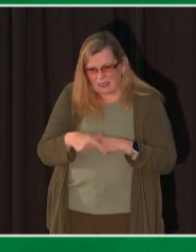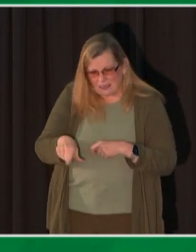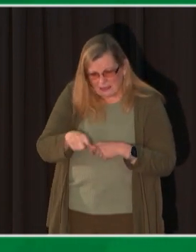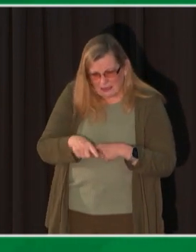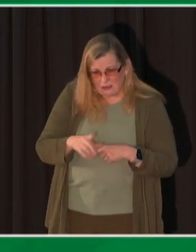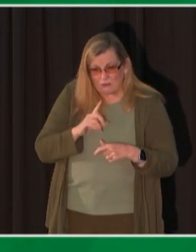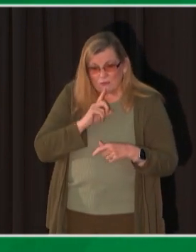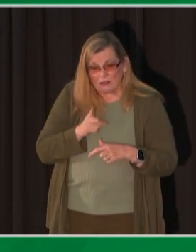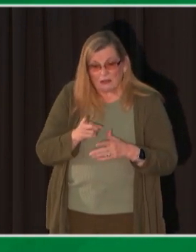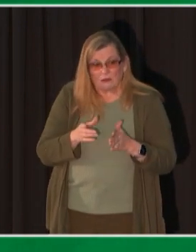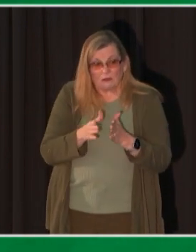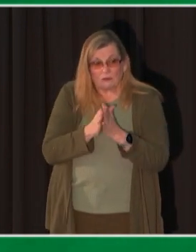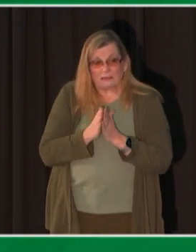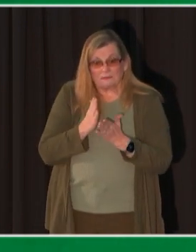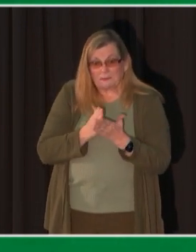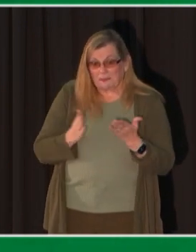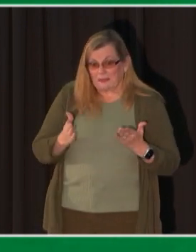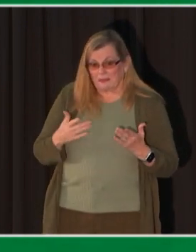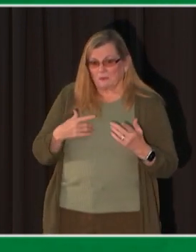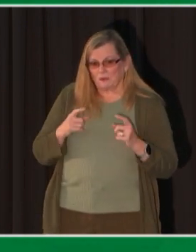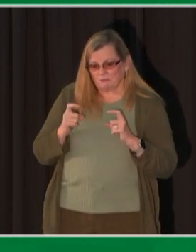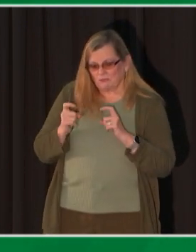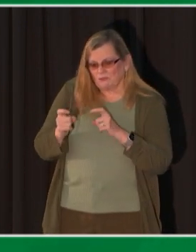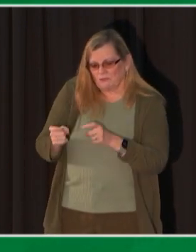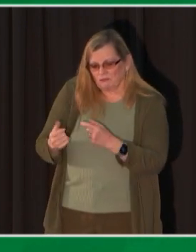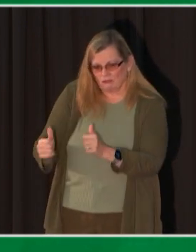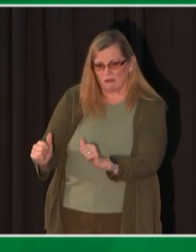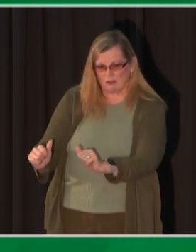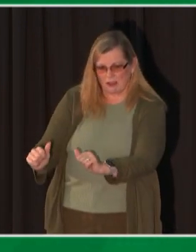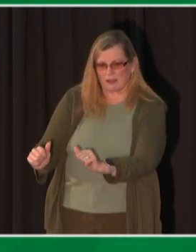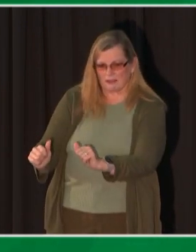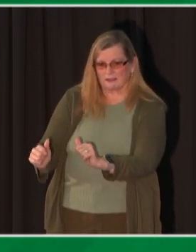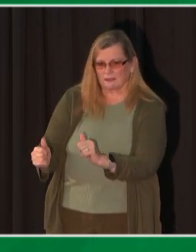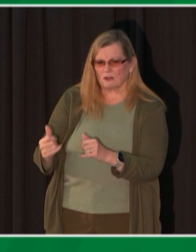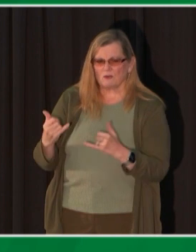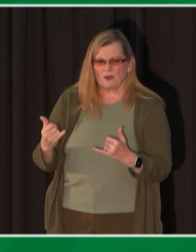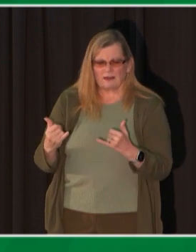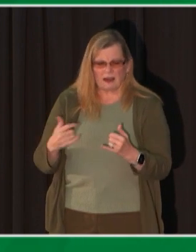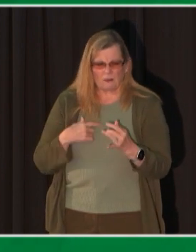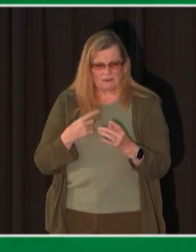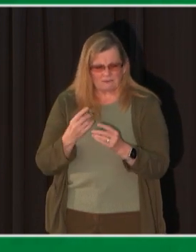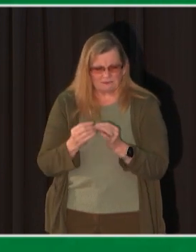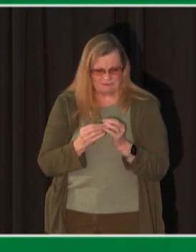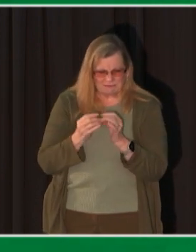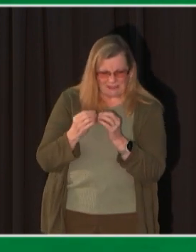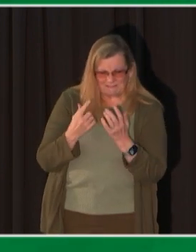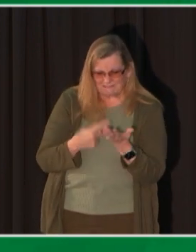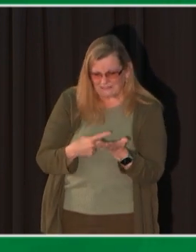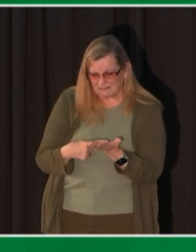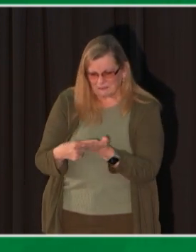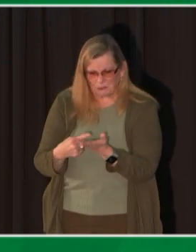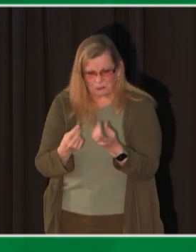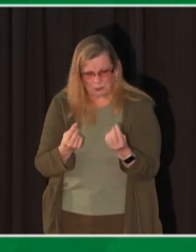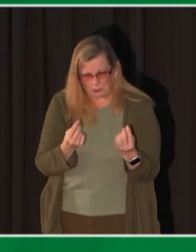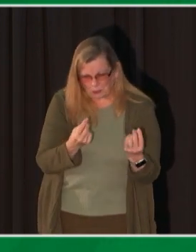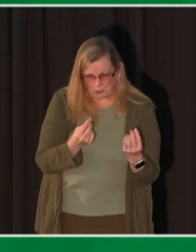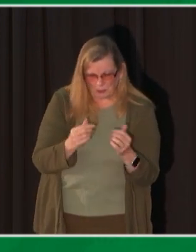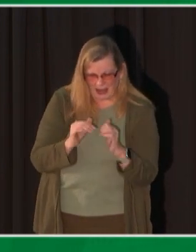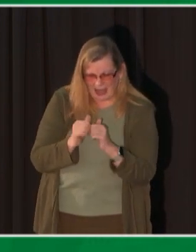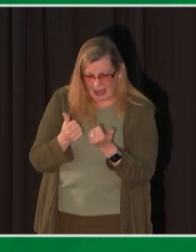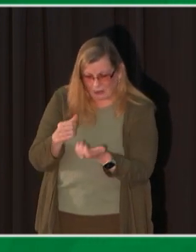We are continuing to be clear around grading practices and our expectations for student engagement. We're also